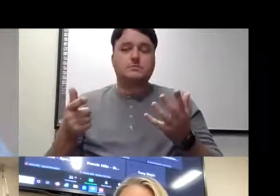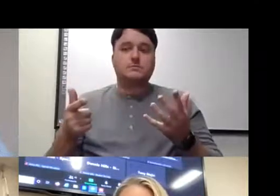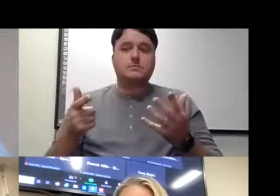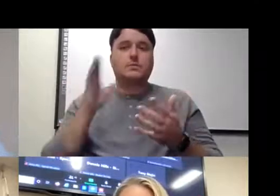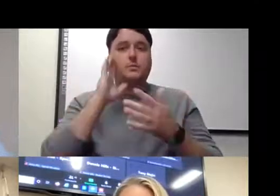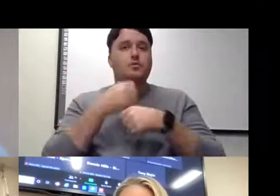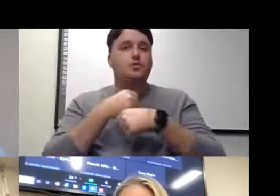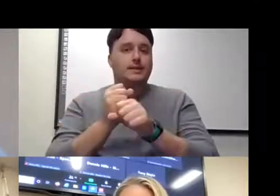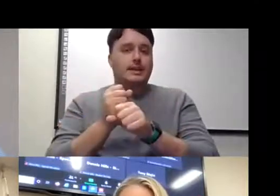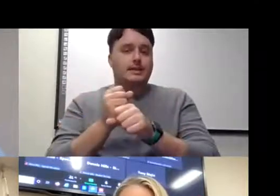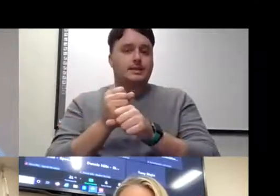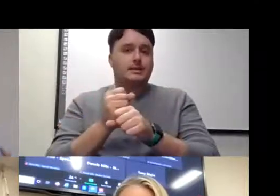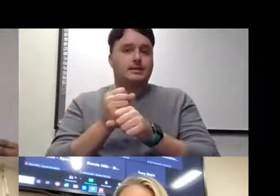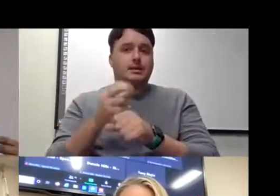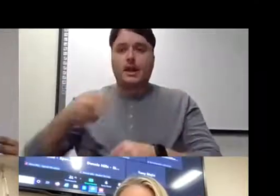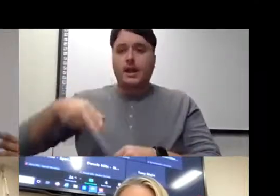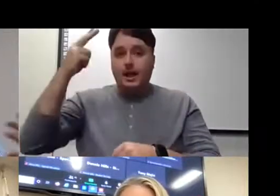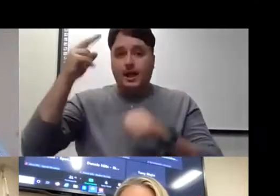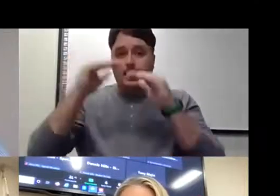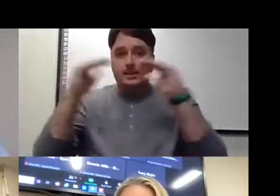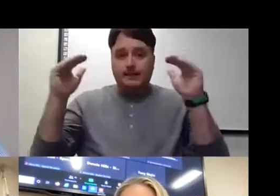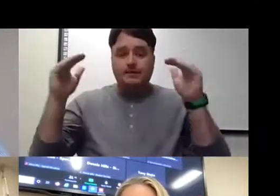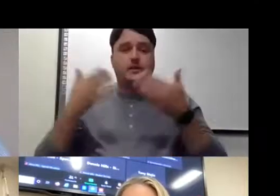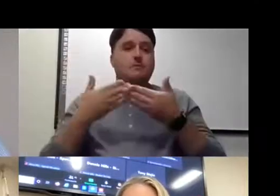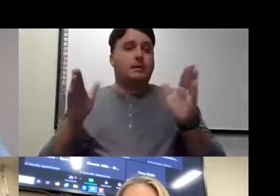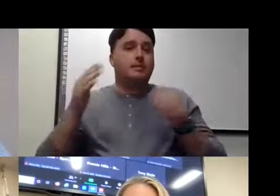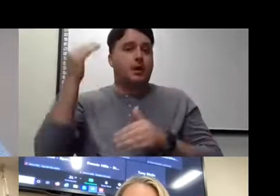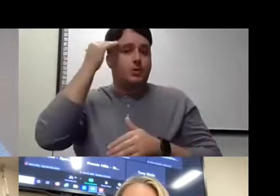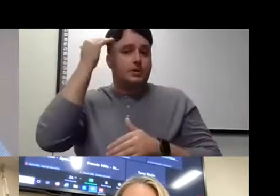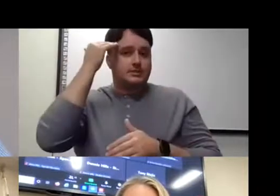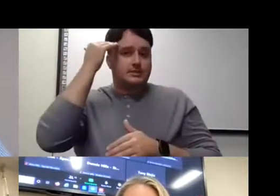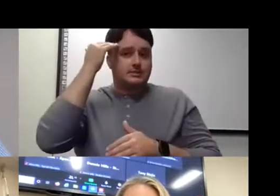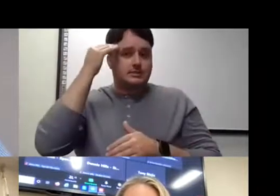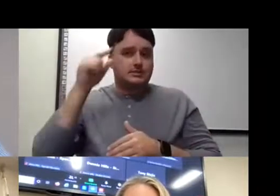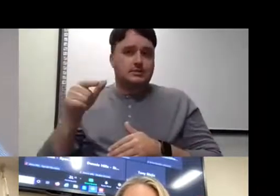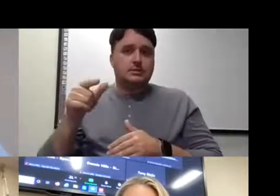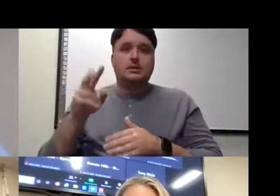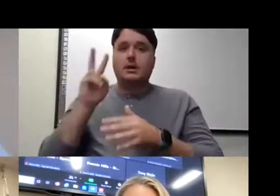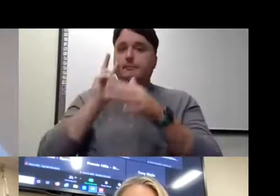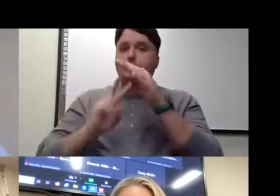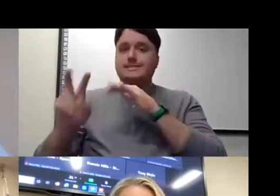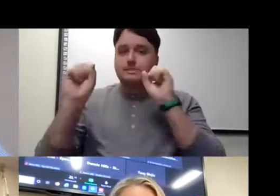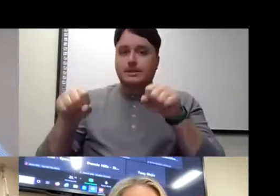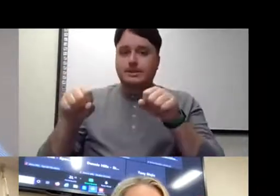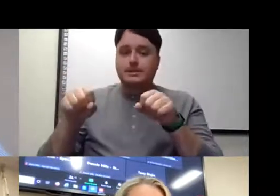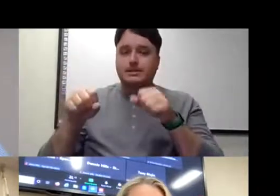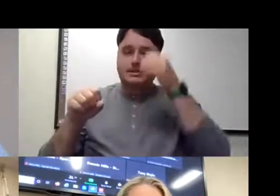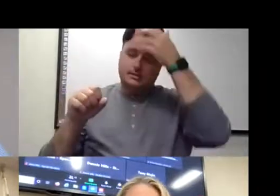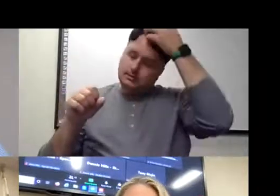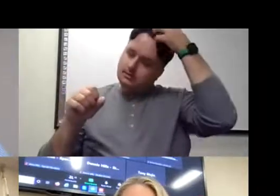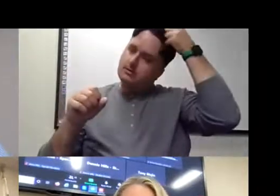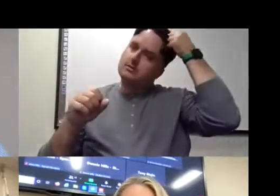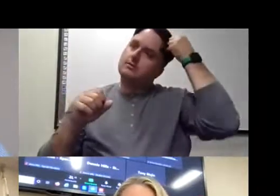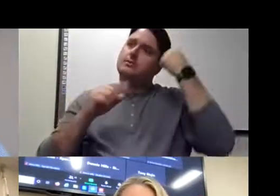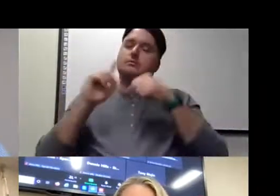create a high level of public awareness and a predictability regarding the times